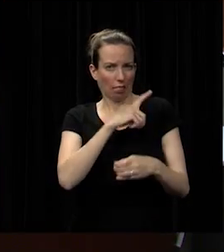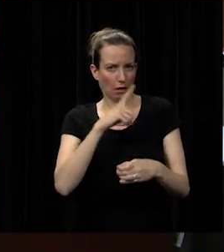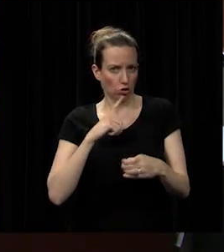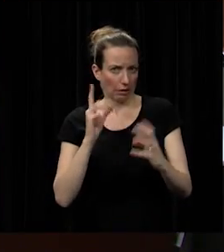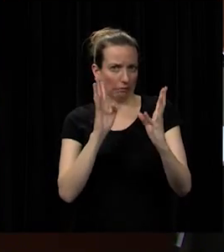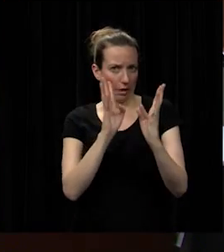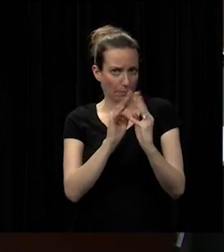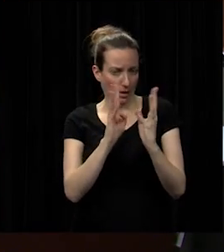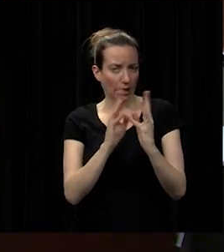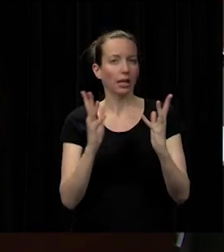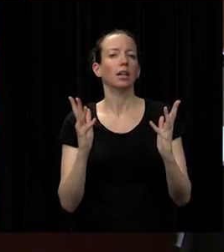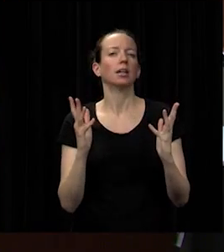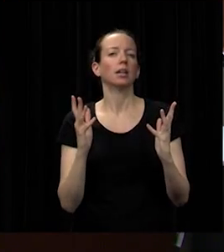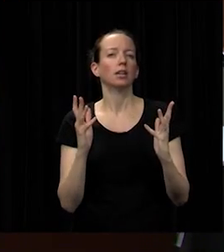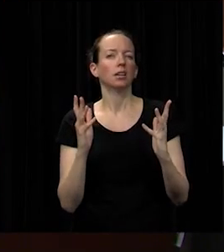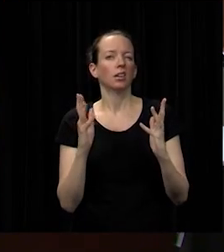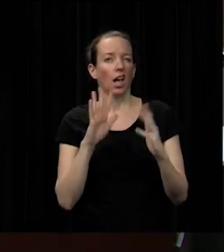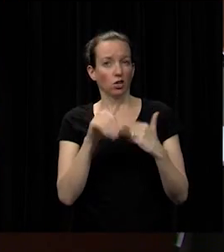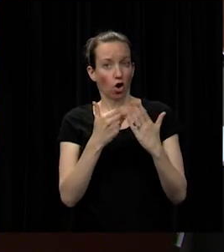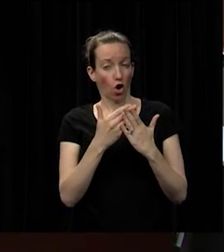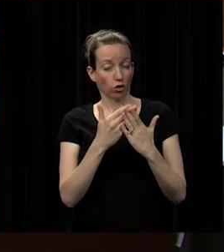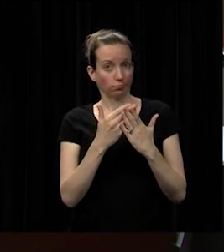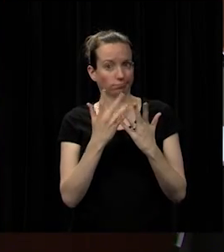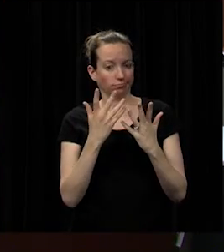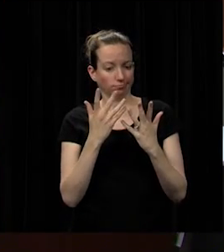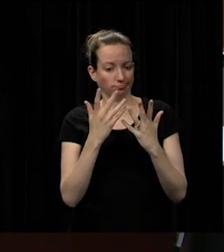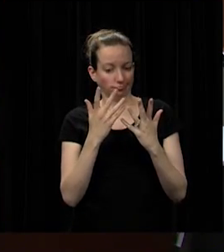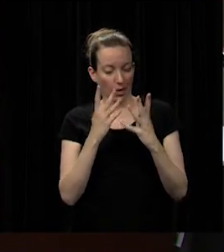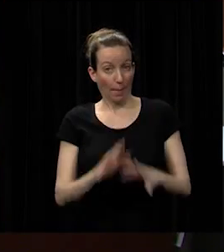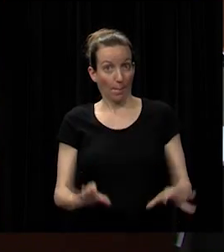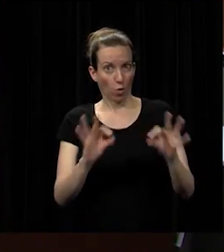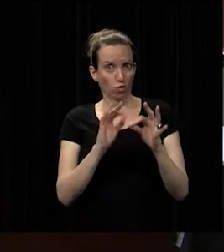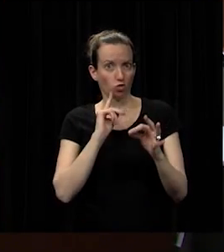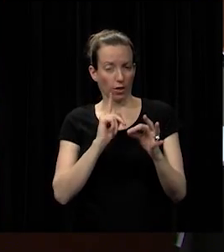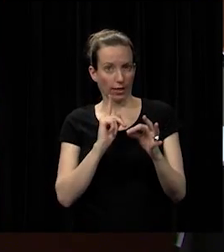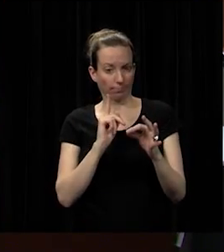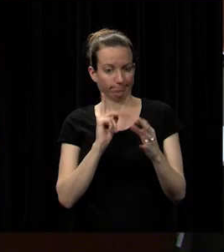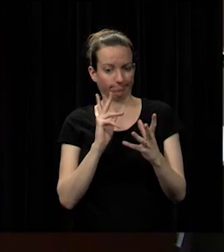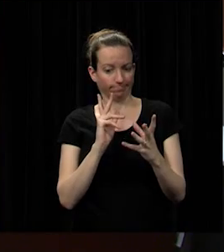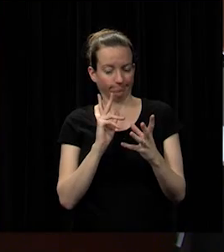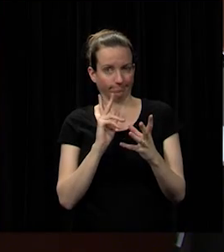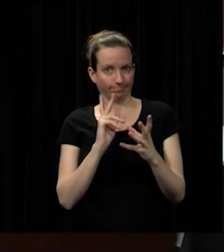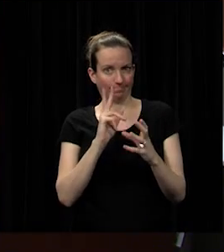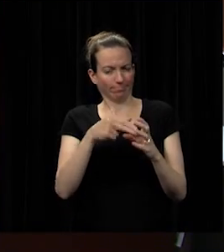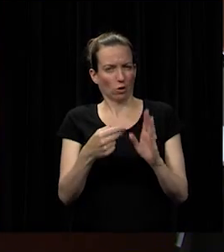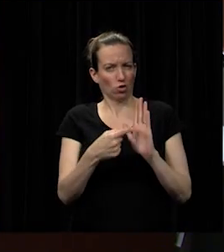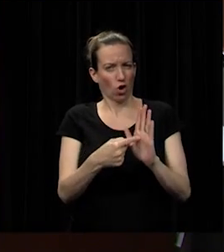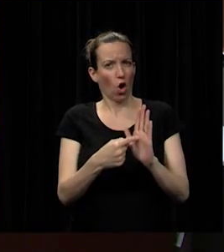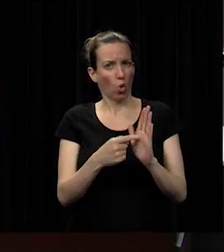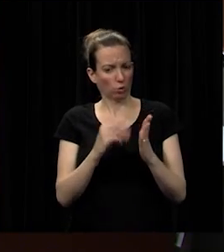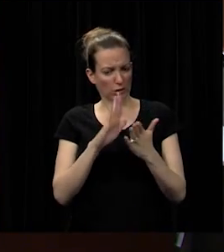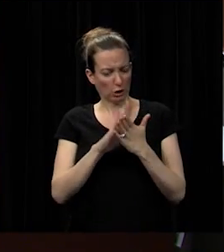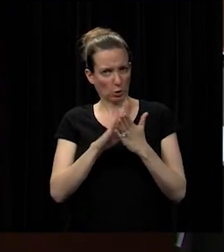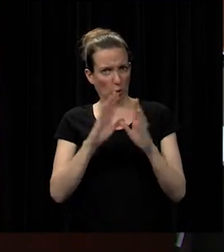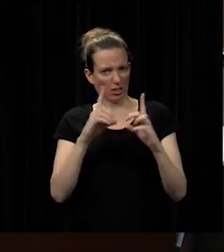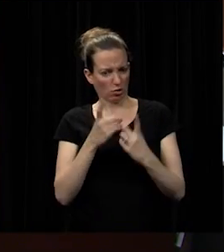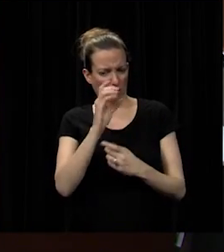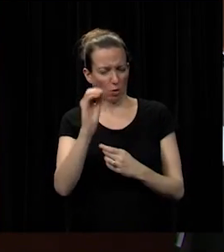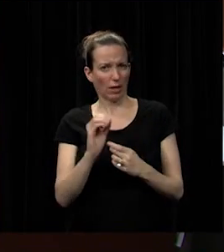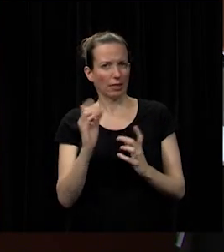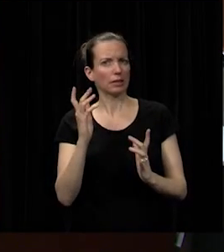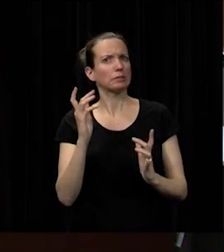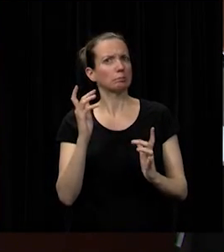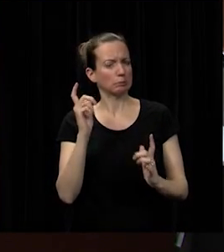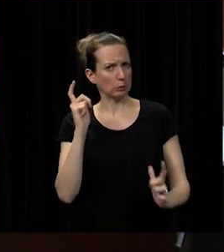as that very important for us to be able to get out there and be a part of this because you know we are a very large school district and we want to be able to have some input into